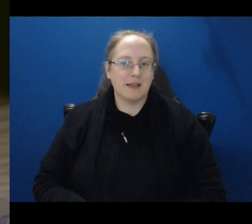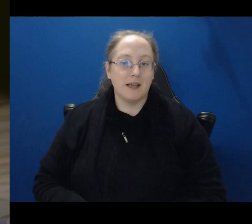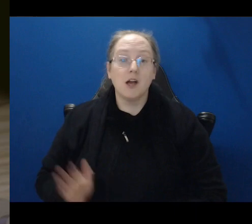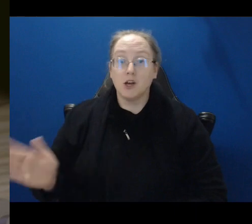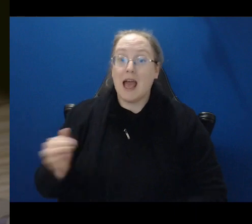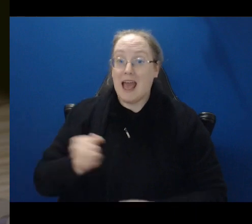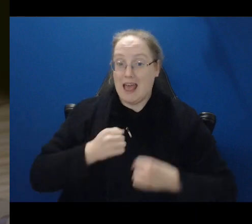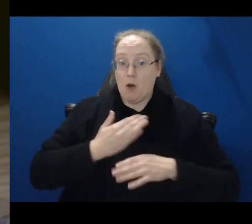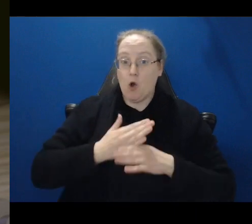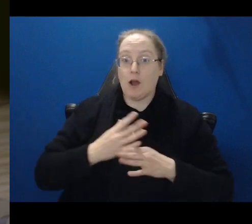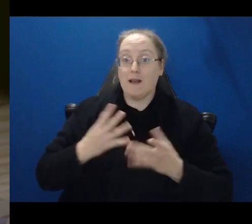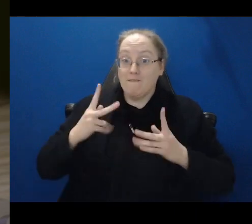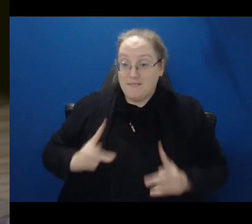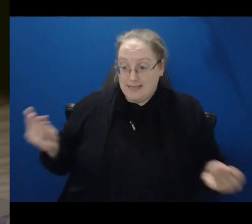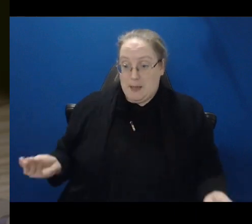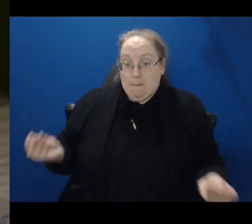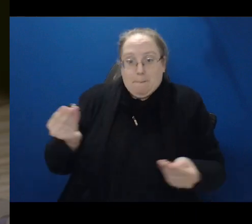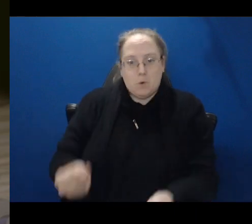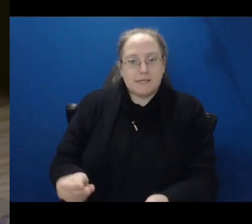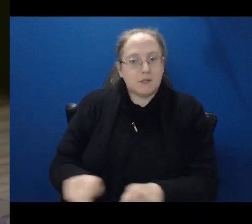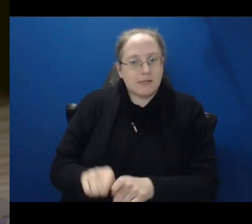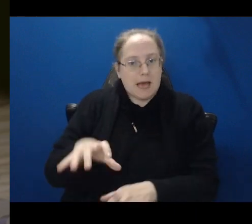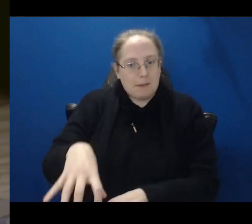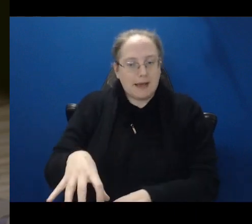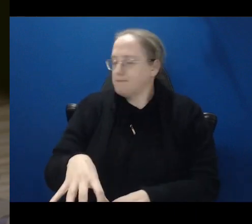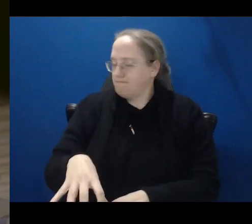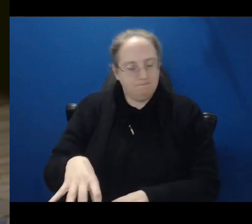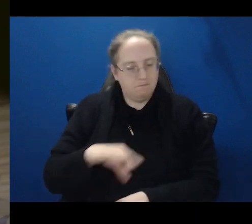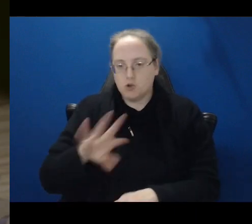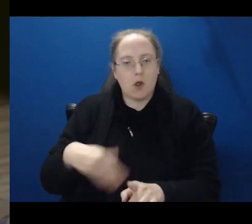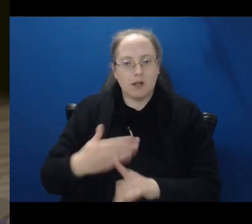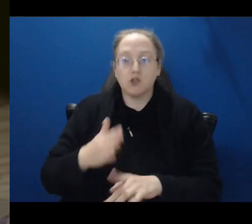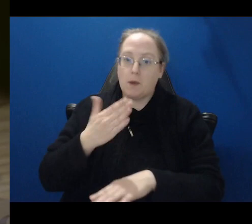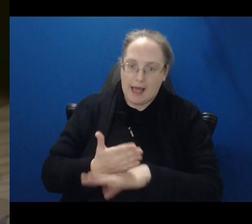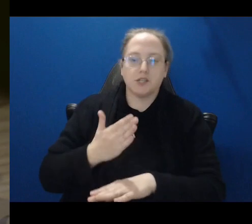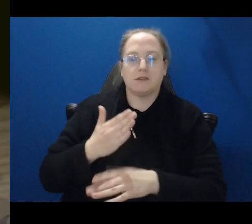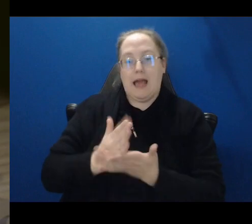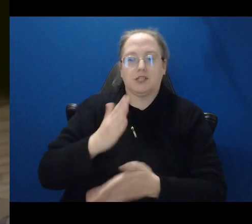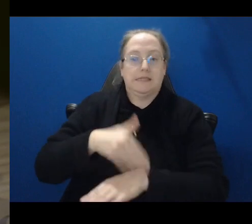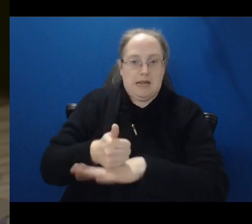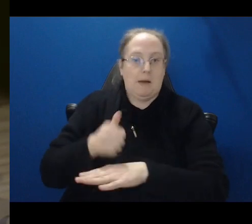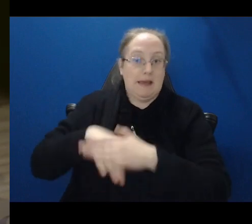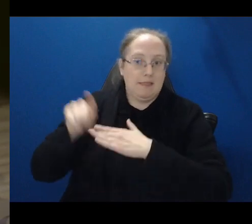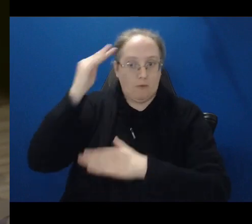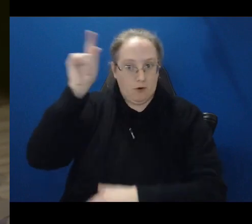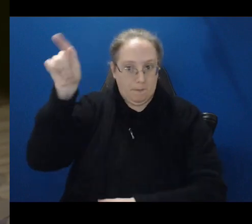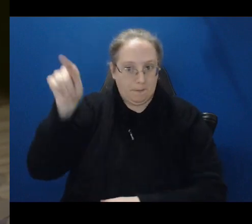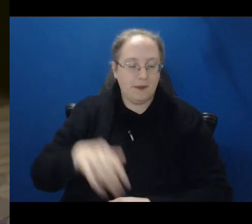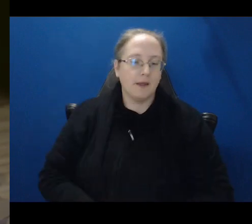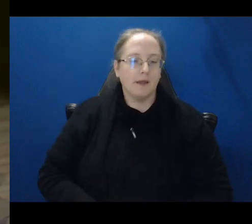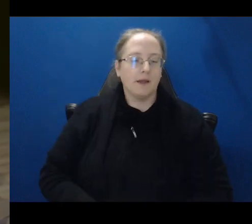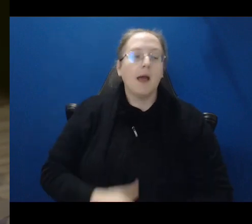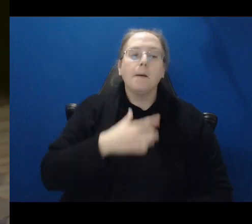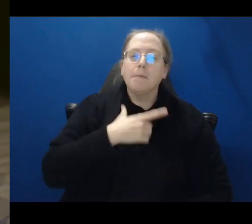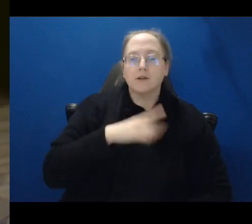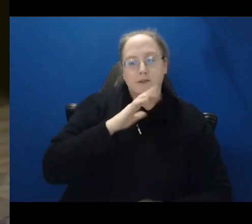until the install. Because of COVID, we were both like, there were occasions when we